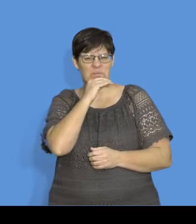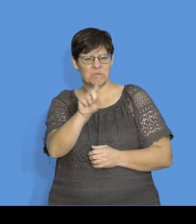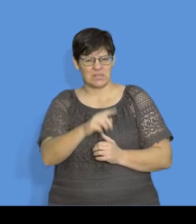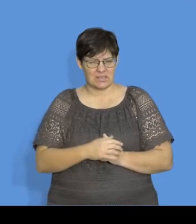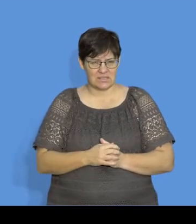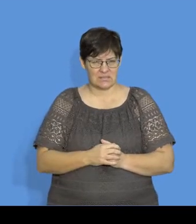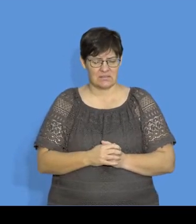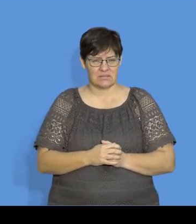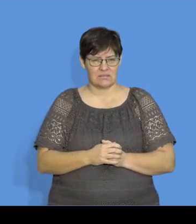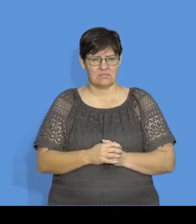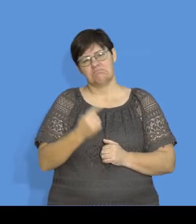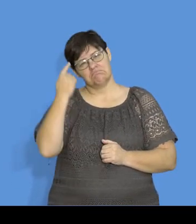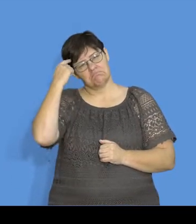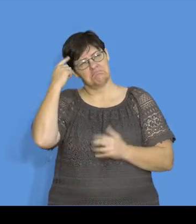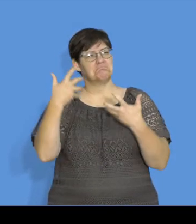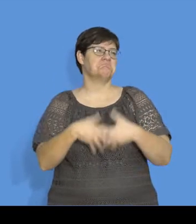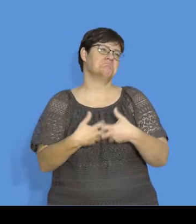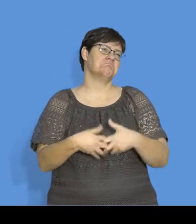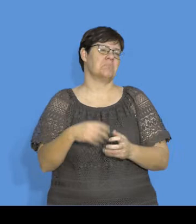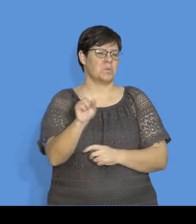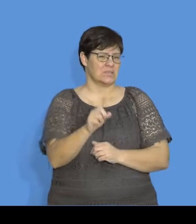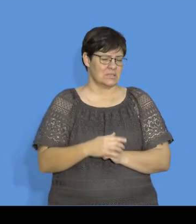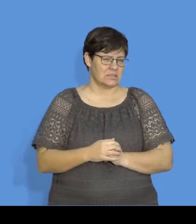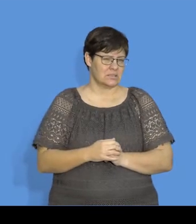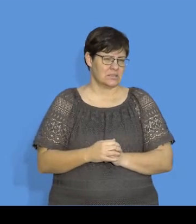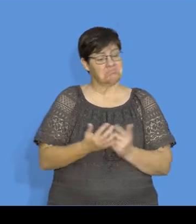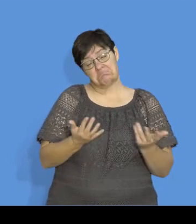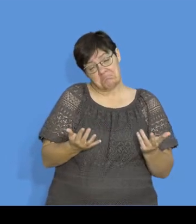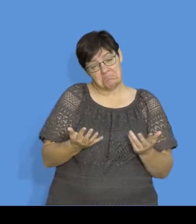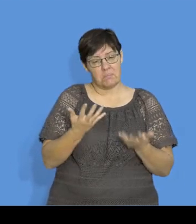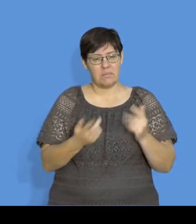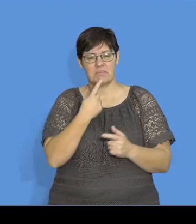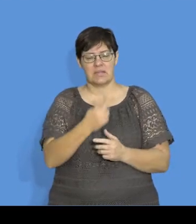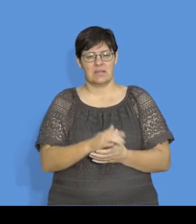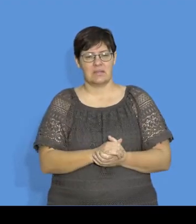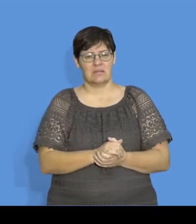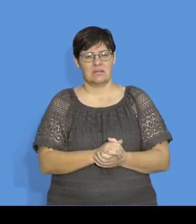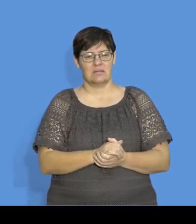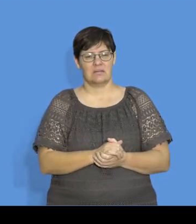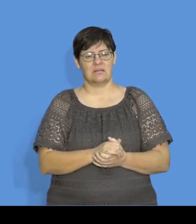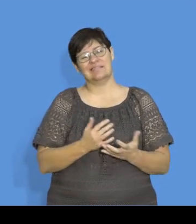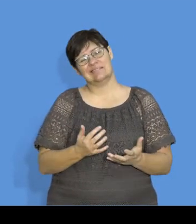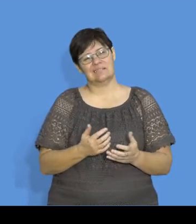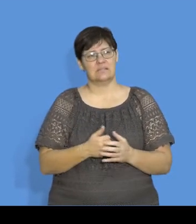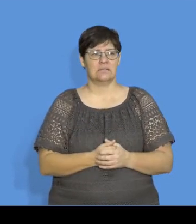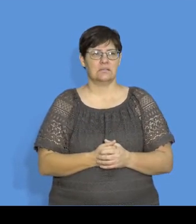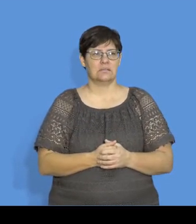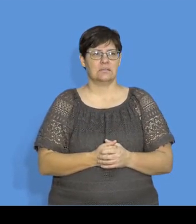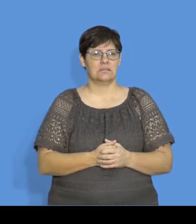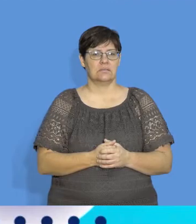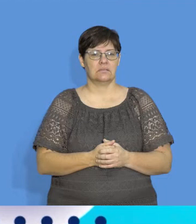mean? Can you think of something? I'll say Yeah.